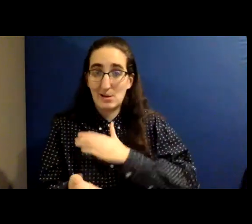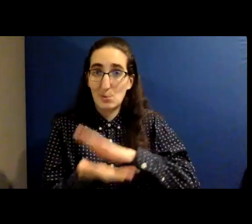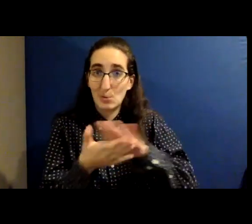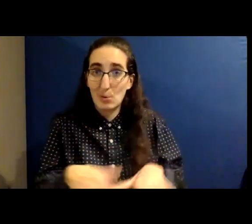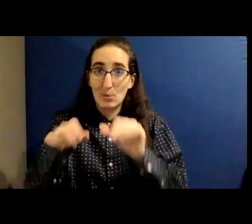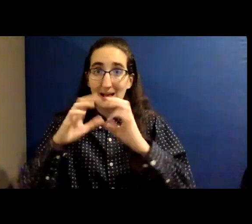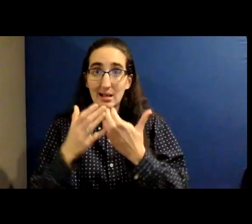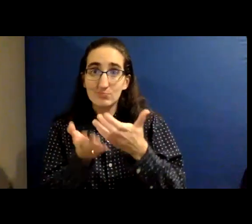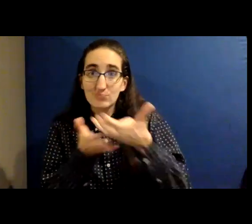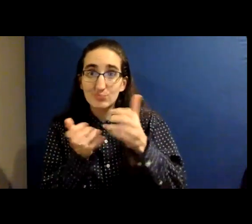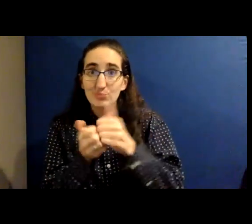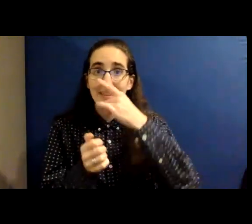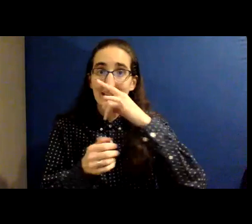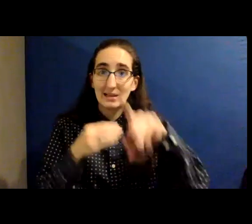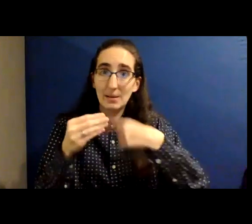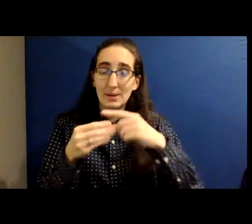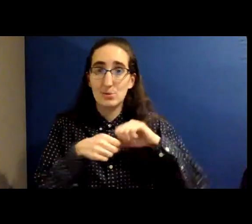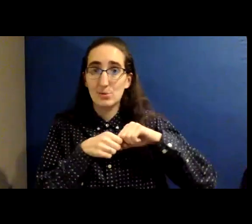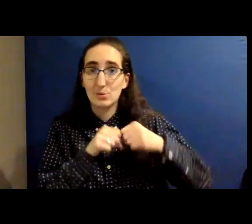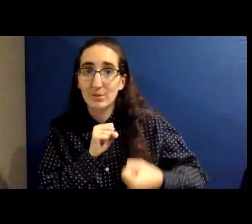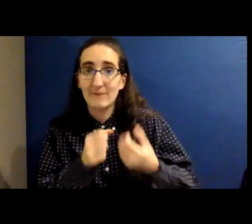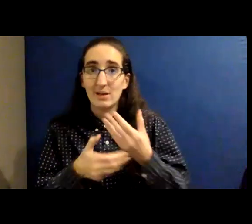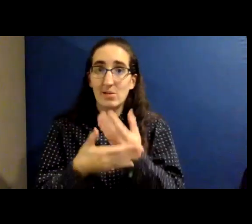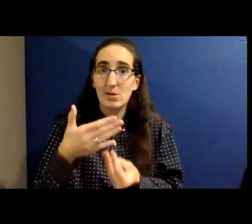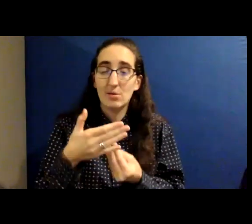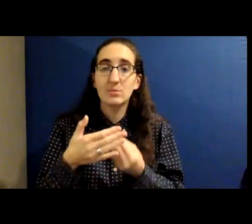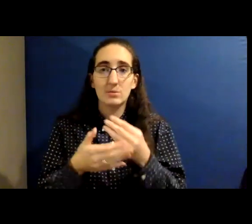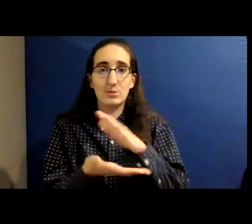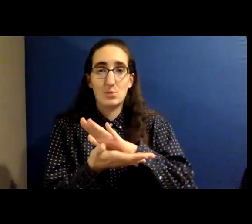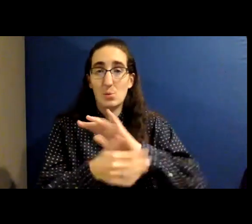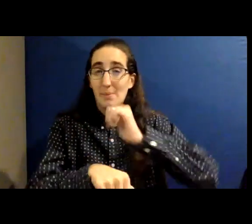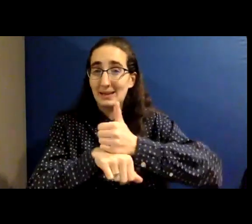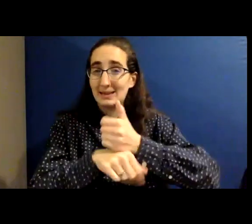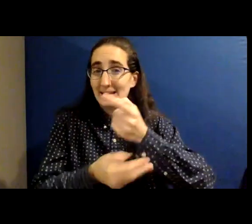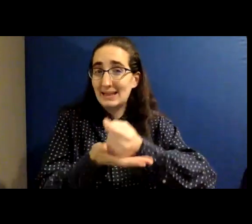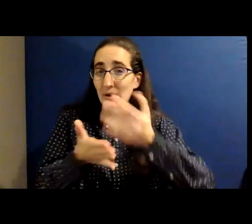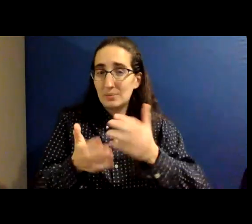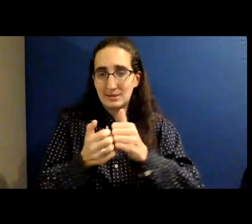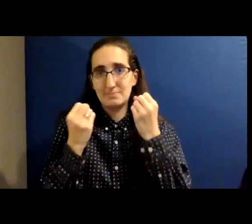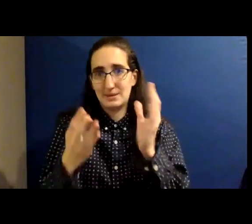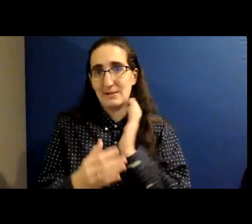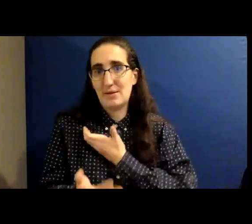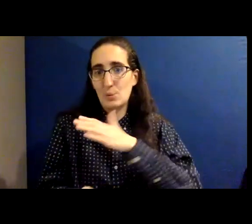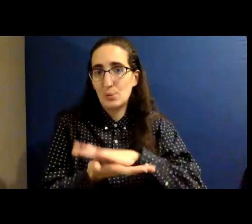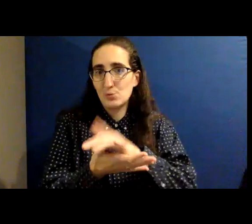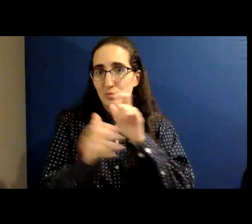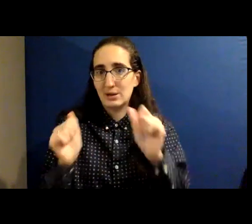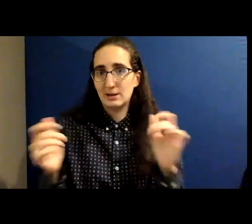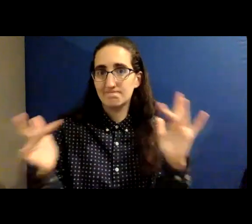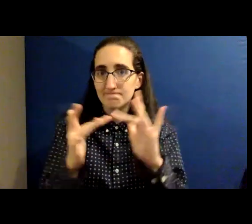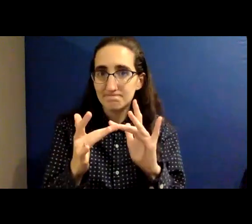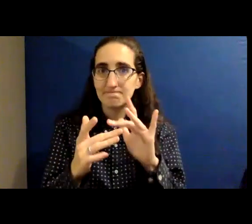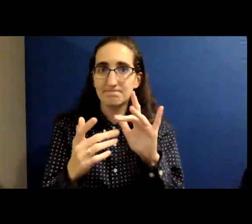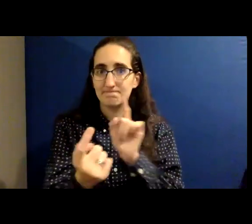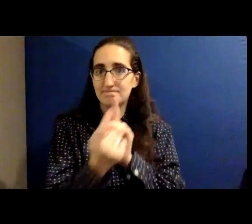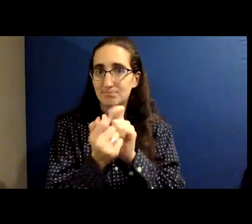with kids about grief and loss. We have school-based therapists in many of our schools who can connect and meet with